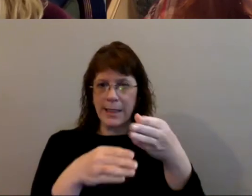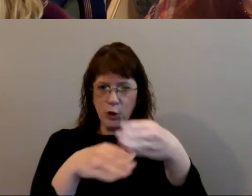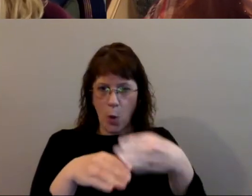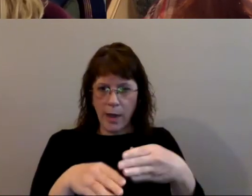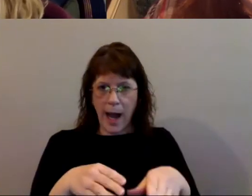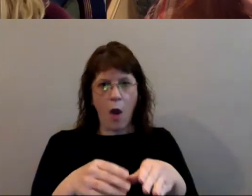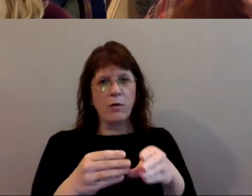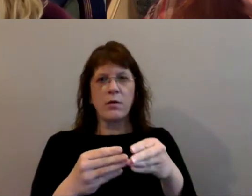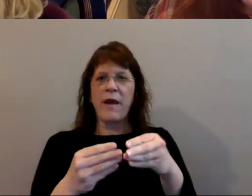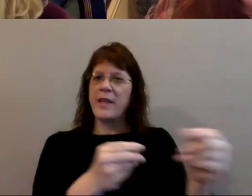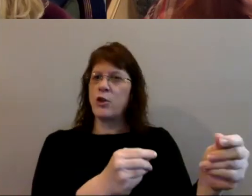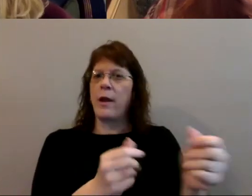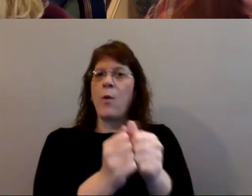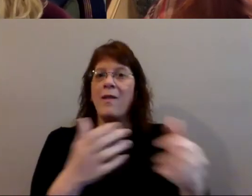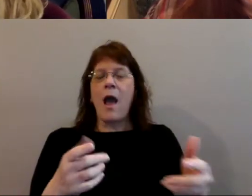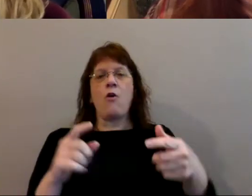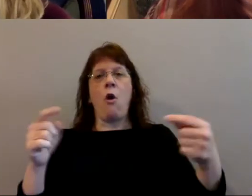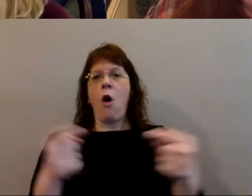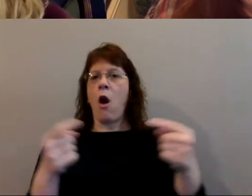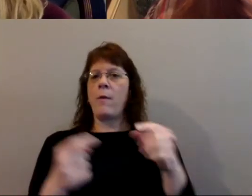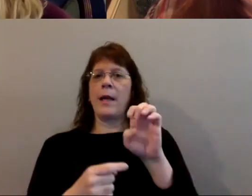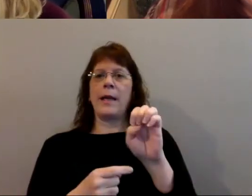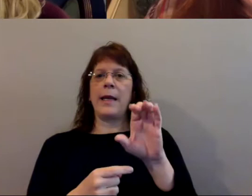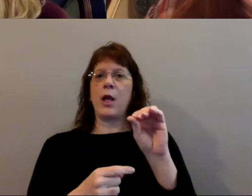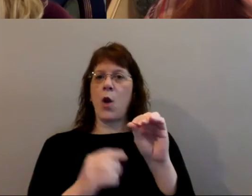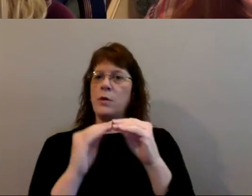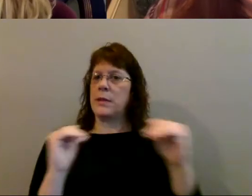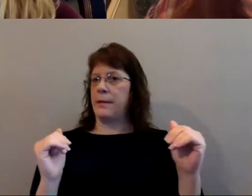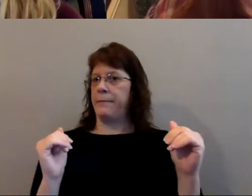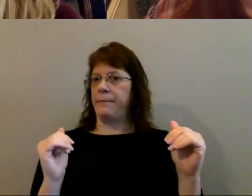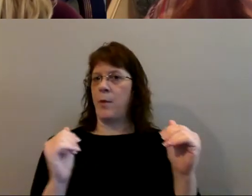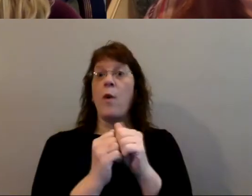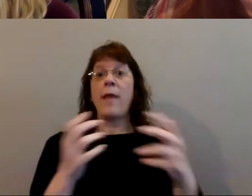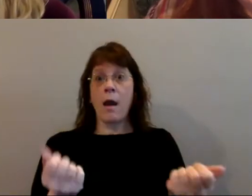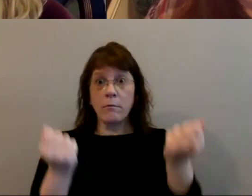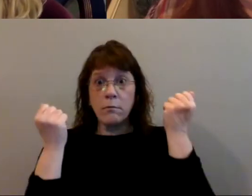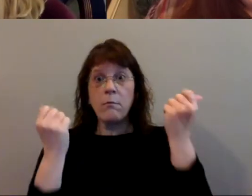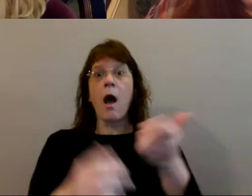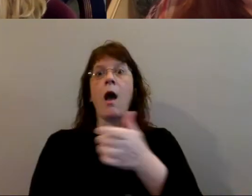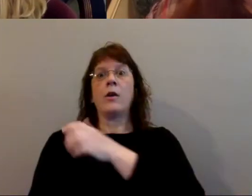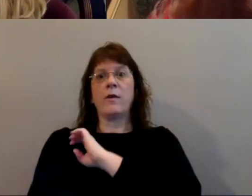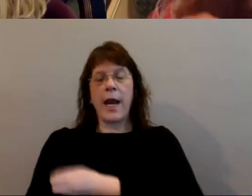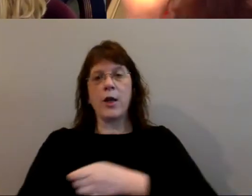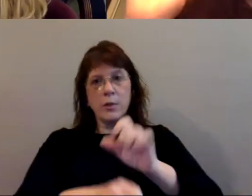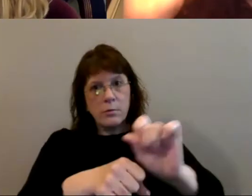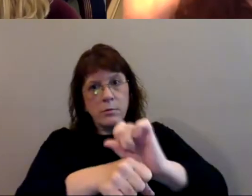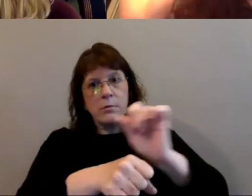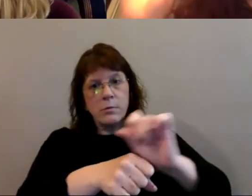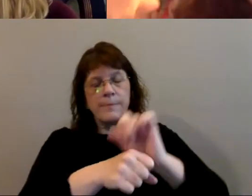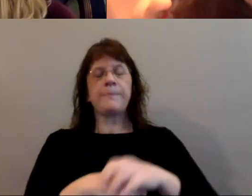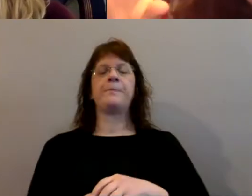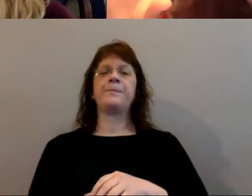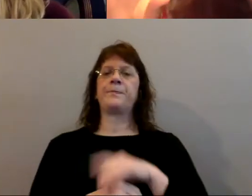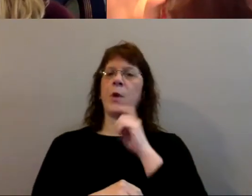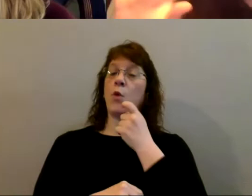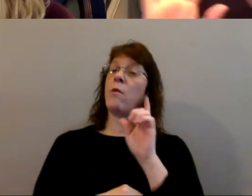without harming the ecosystems that are there and expending tons of energy. Cool. What is your